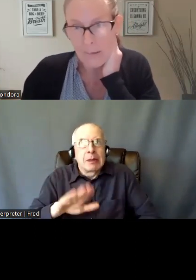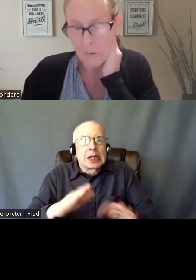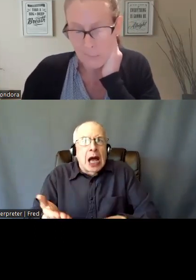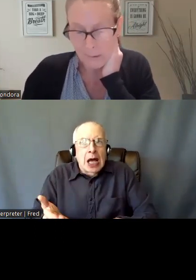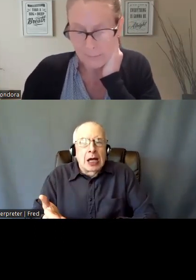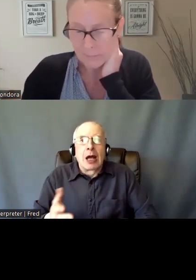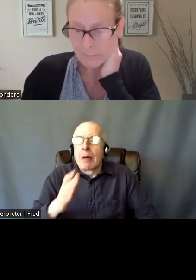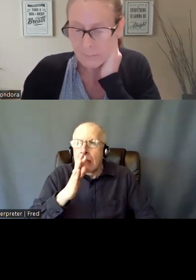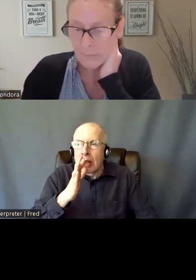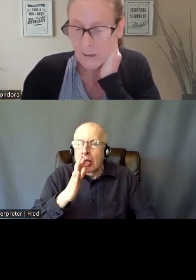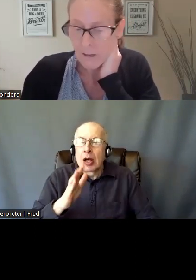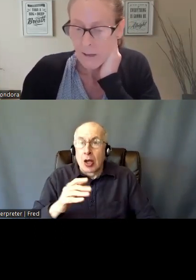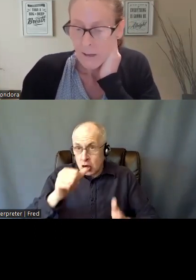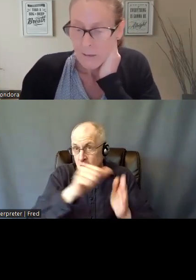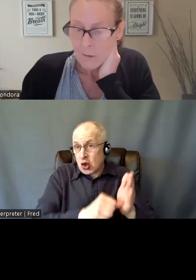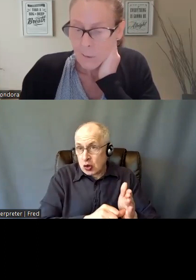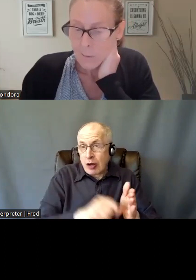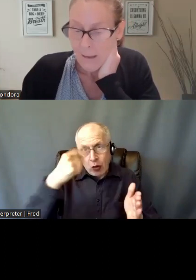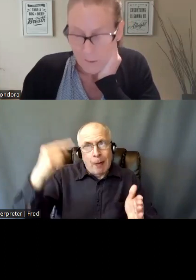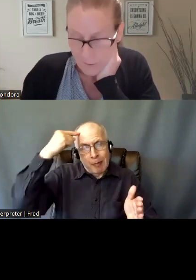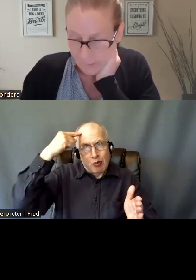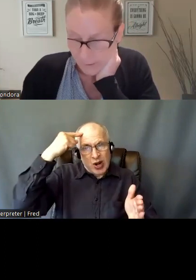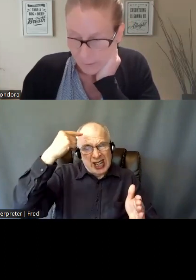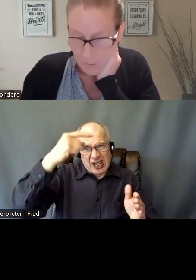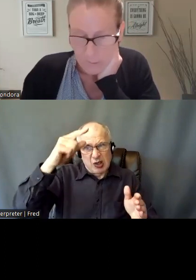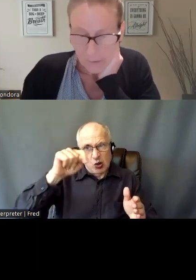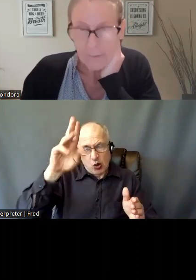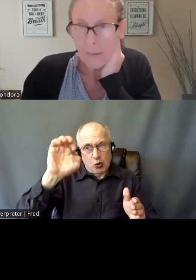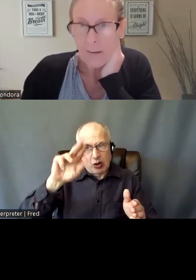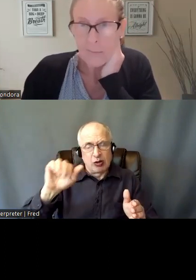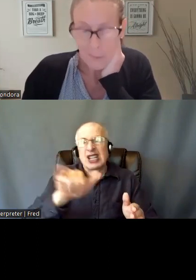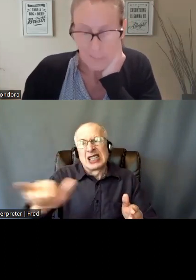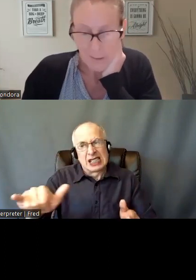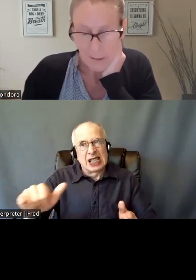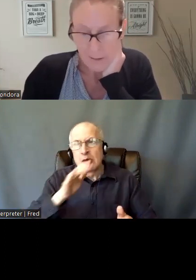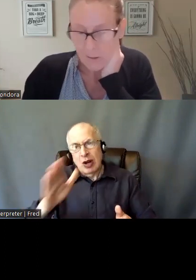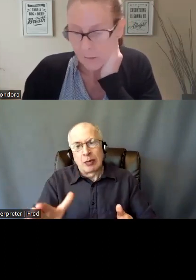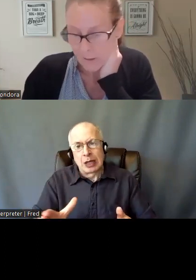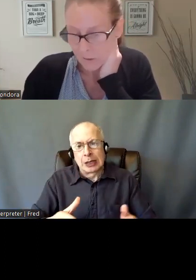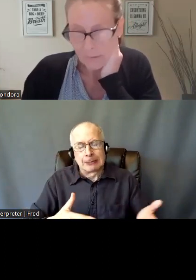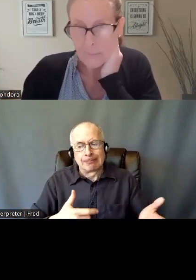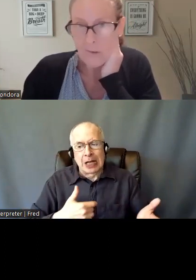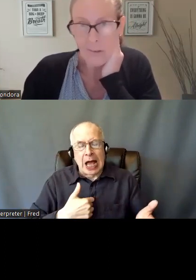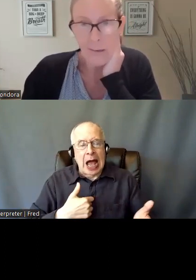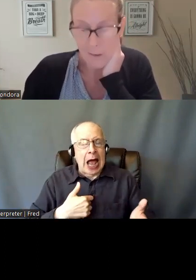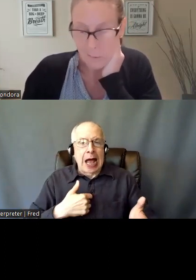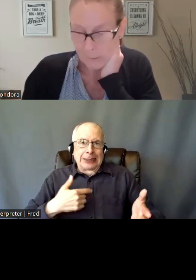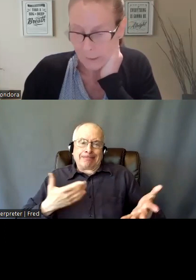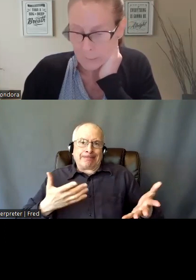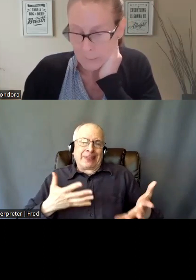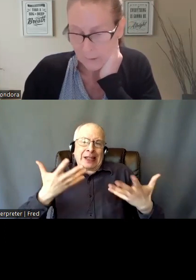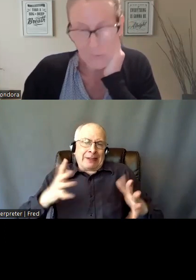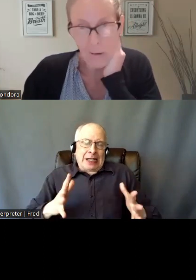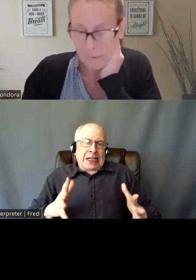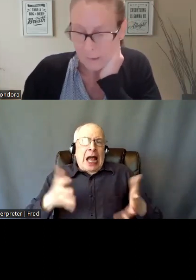a brain tumor. So that surgery did not go as planned. It left me with pretty serious neurological damage, and none of us were